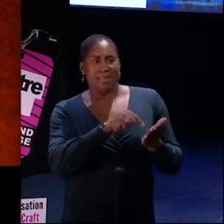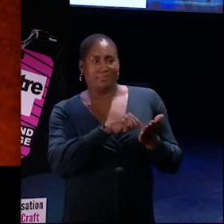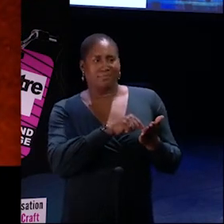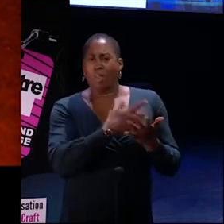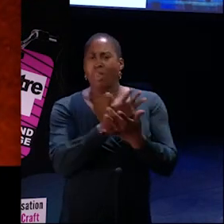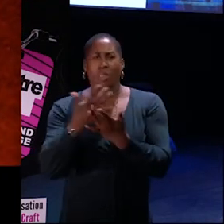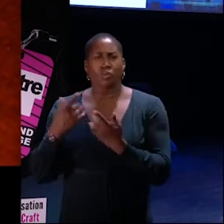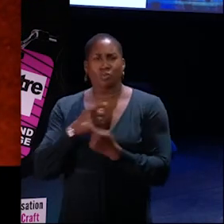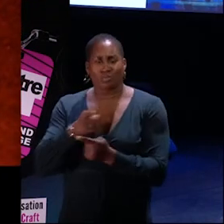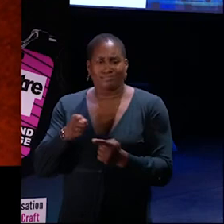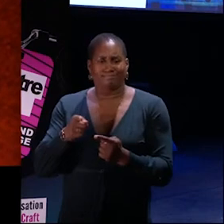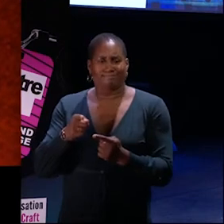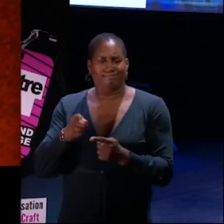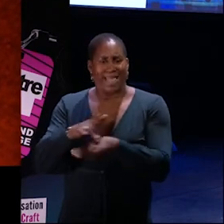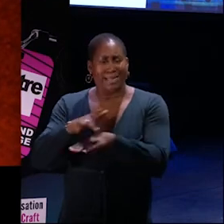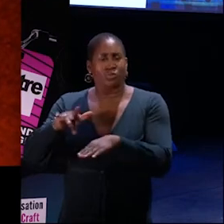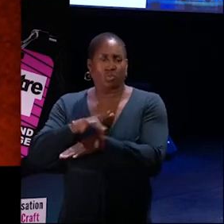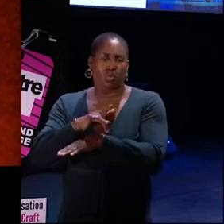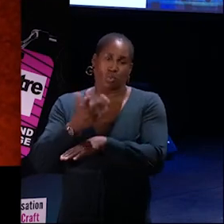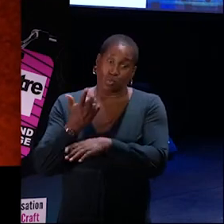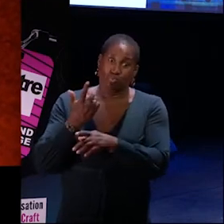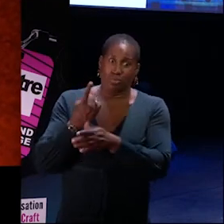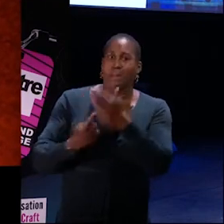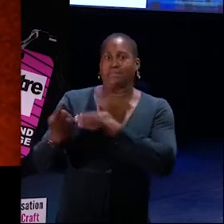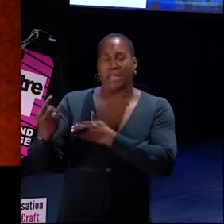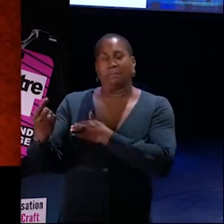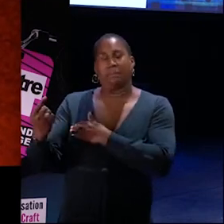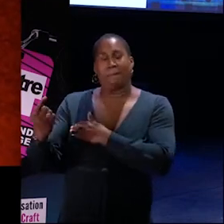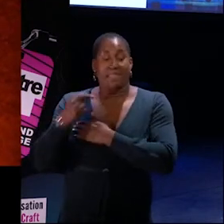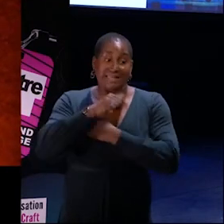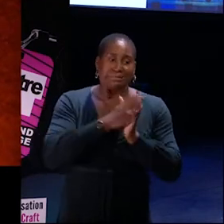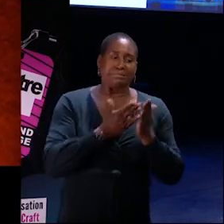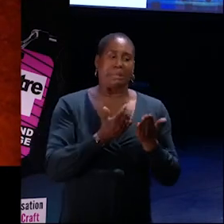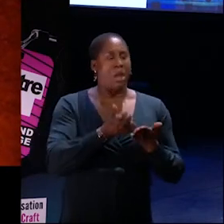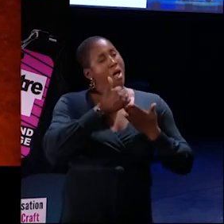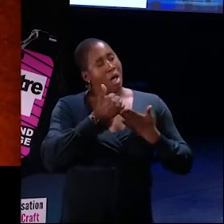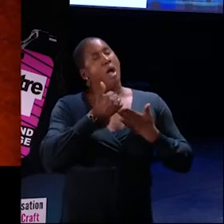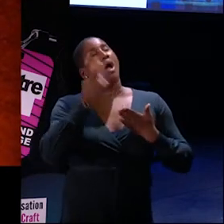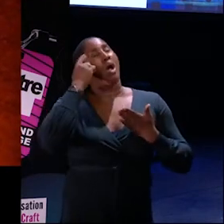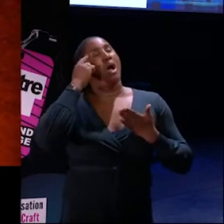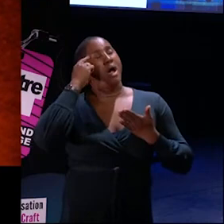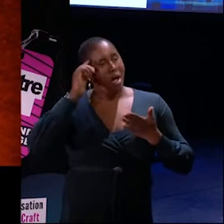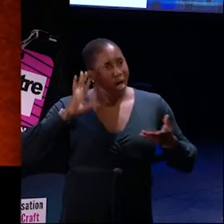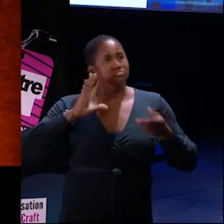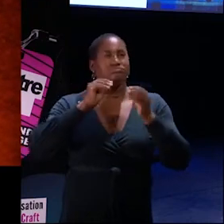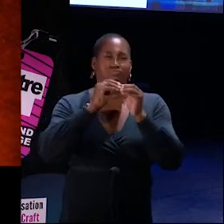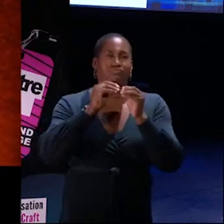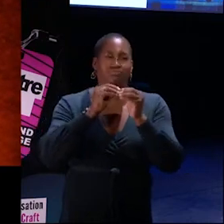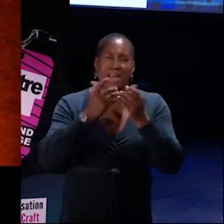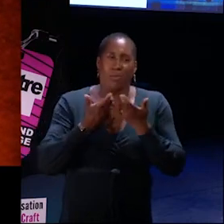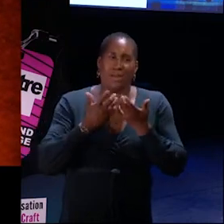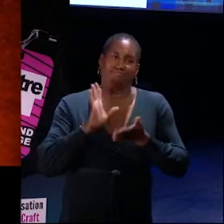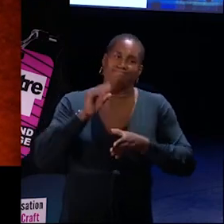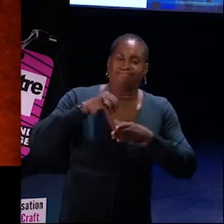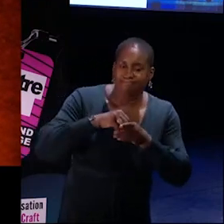sort of helped us understand how they fit together and how to do them as we were and more so than before. So I think that's where that sort of comes in really